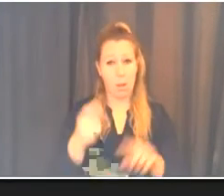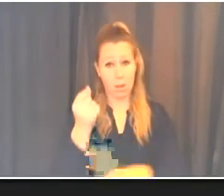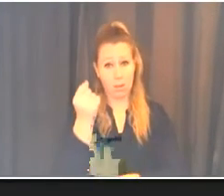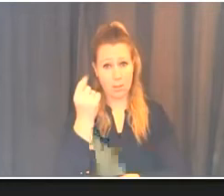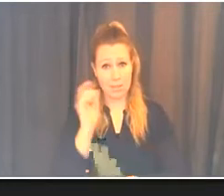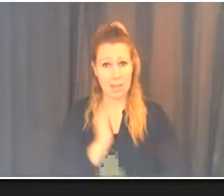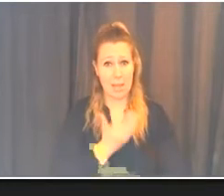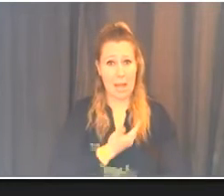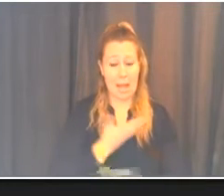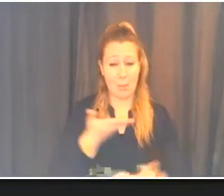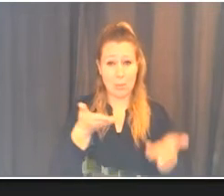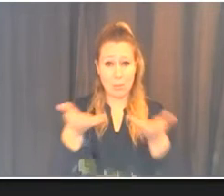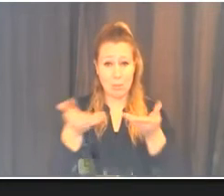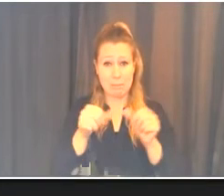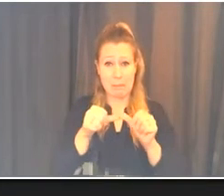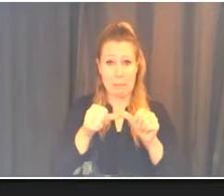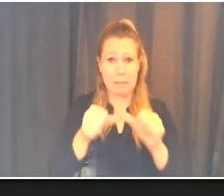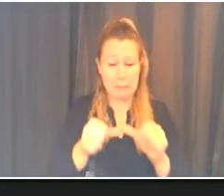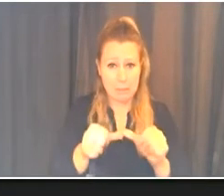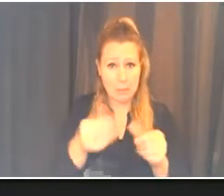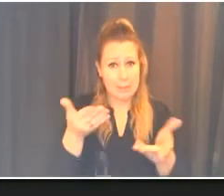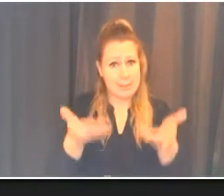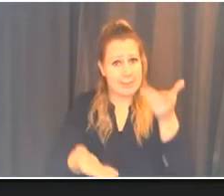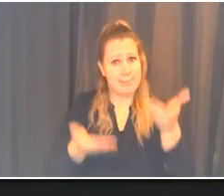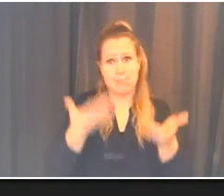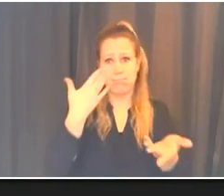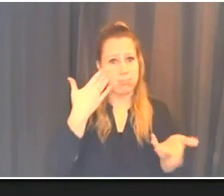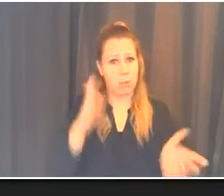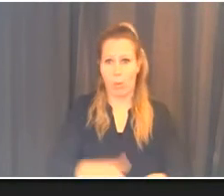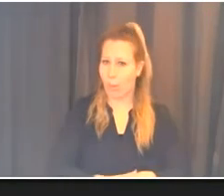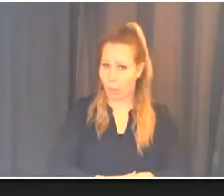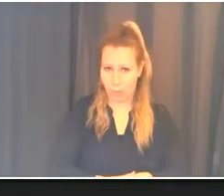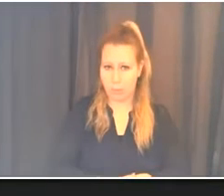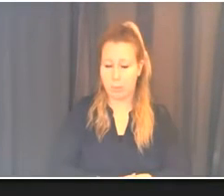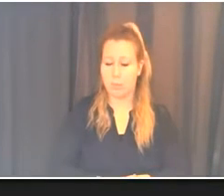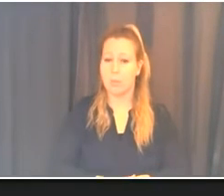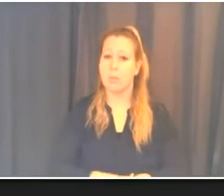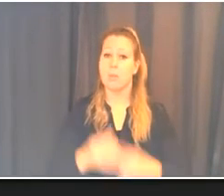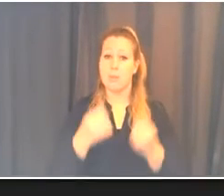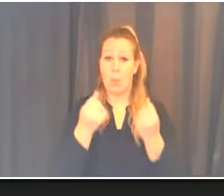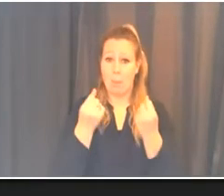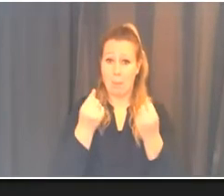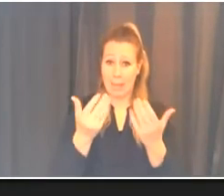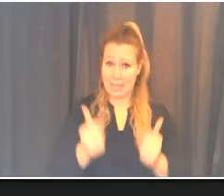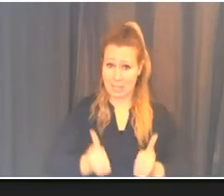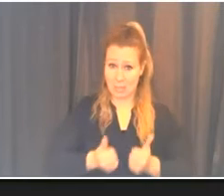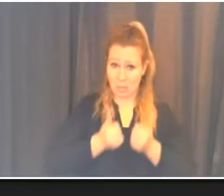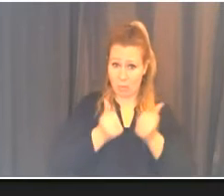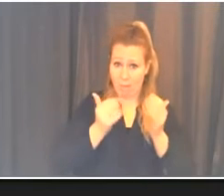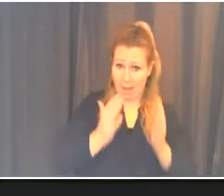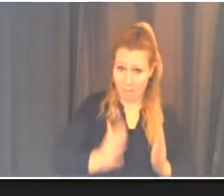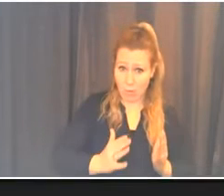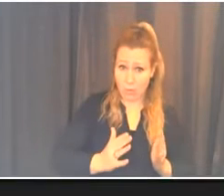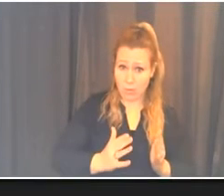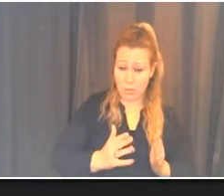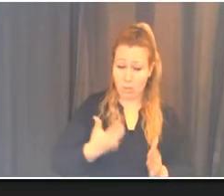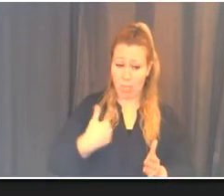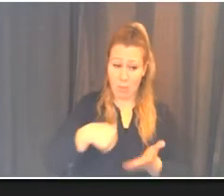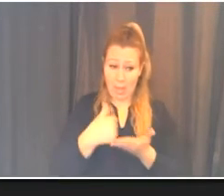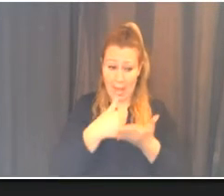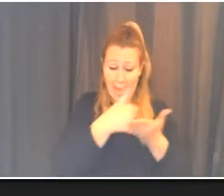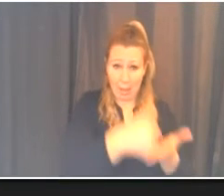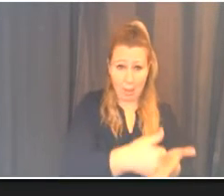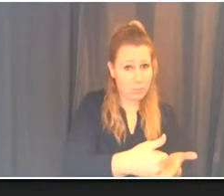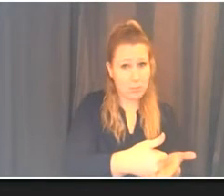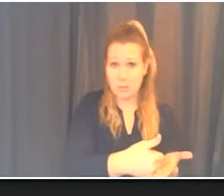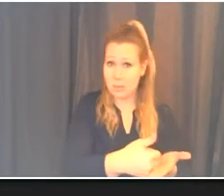workers or a lack of expertise it's not even because Latinas and immigrant women are hard to reach because we can and we do reach them with great